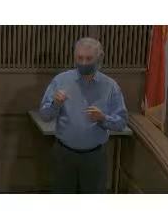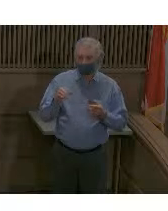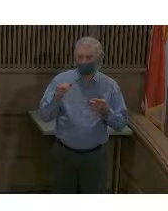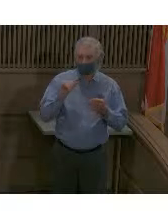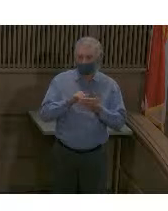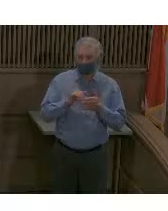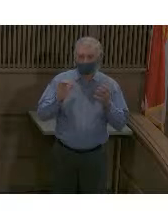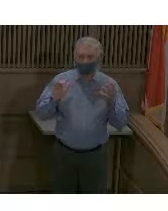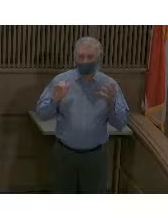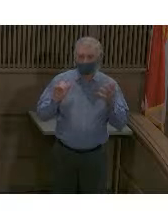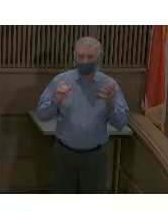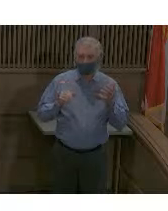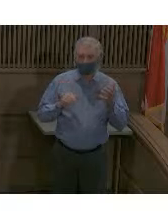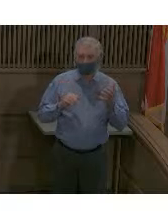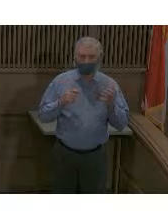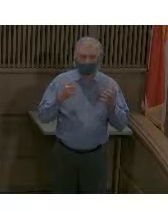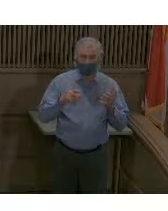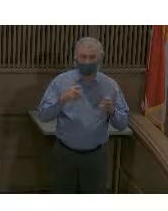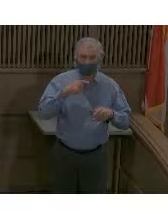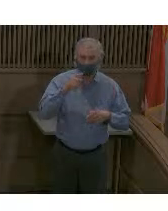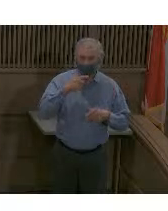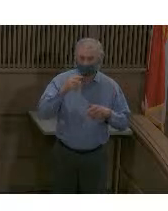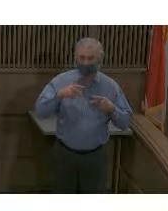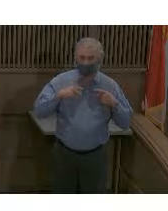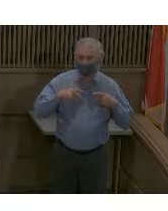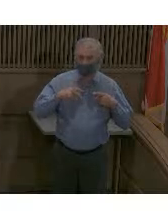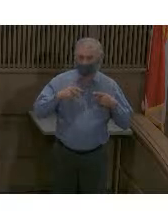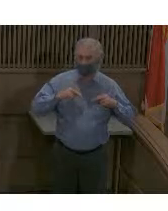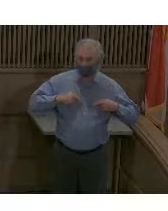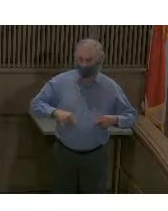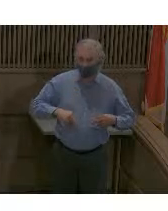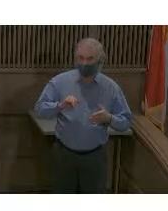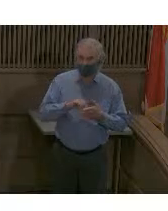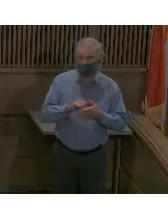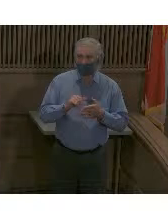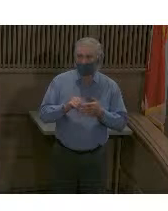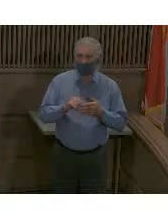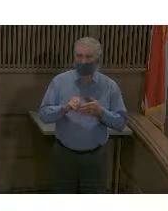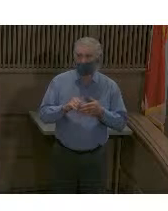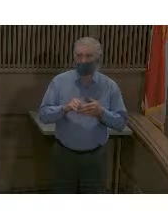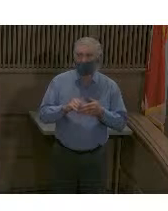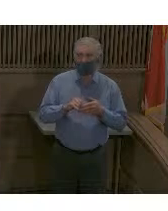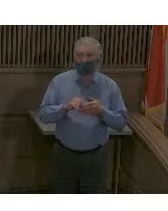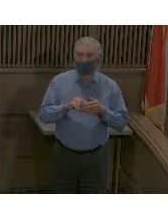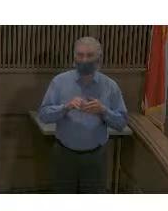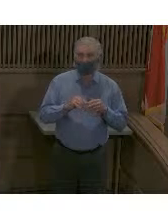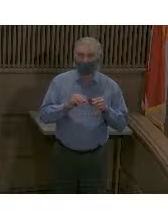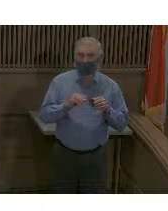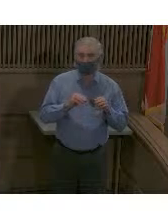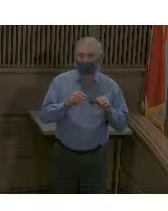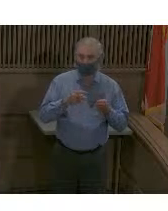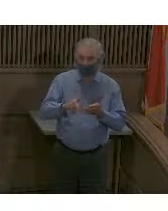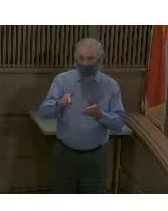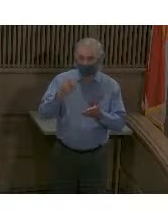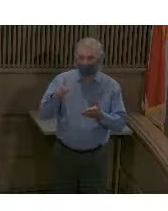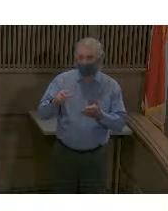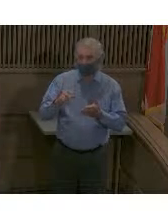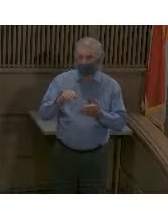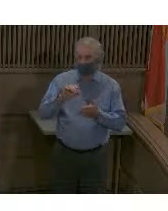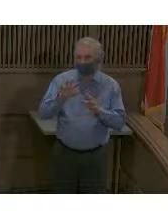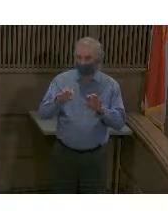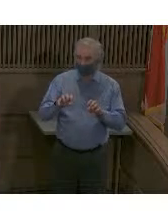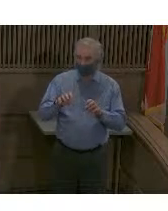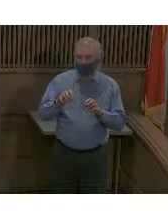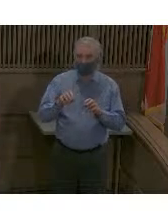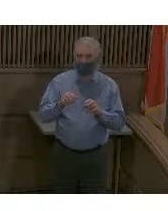that's a good thing for public health because it helps to offset the actual cost of the test. But again, it's free to the patient.